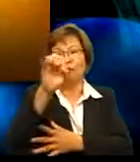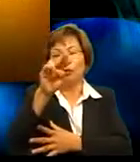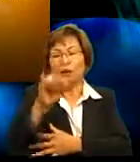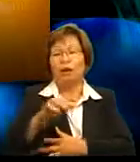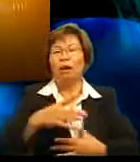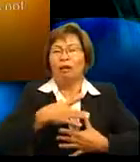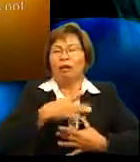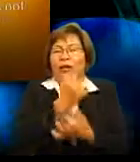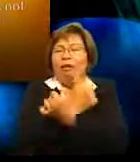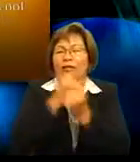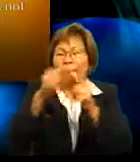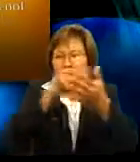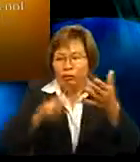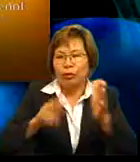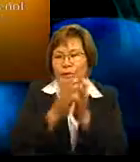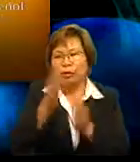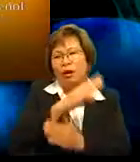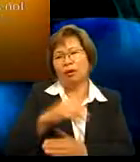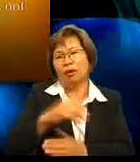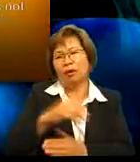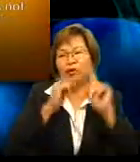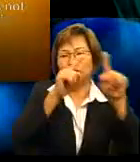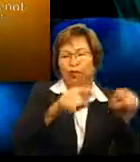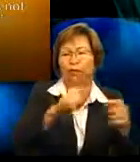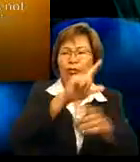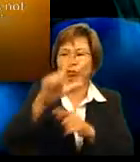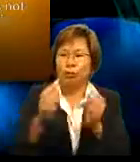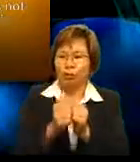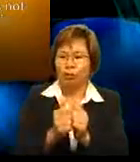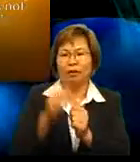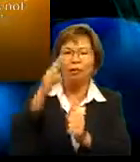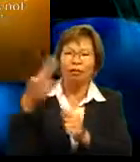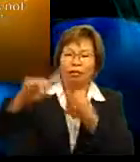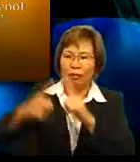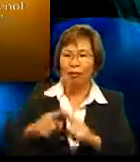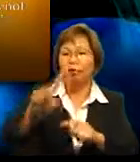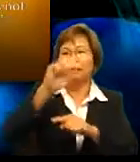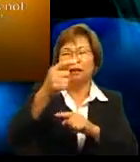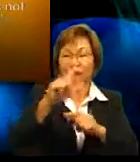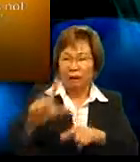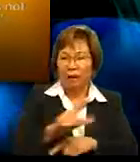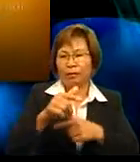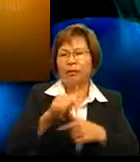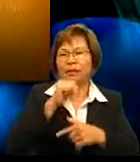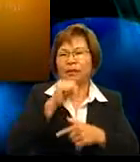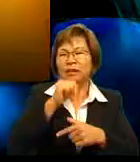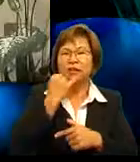read books and often goes to the library with her friends. The library is not far from their